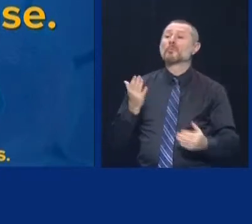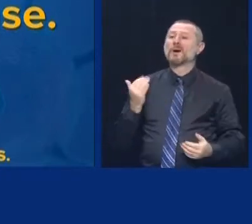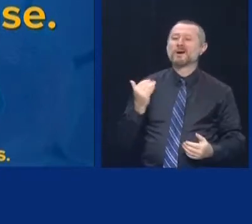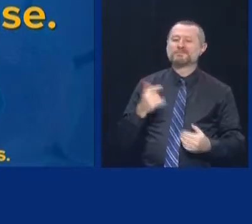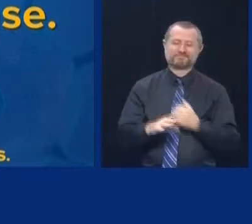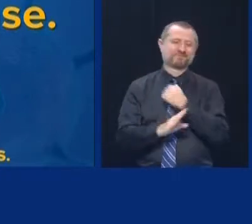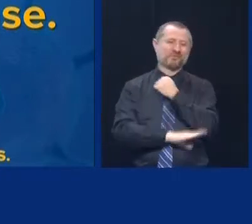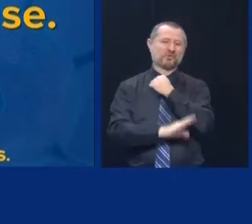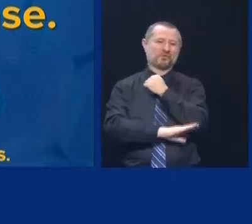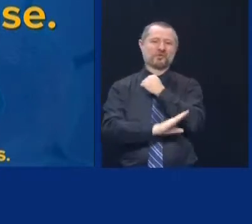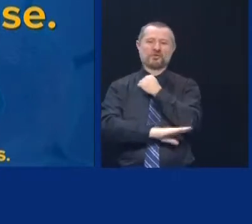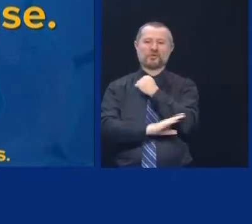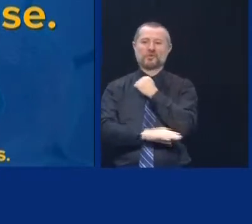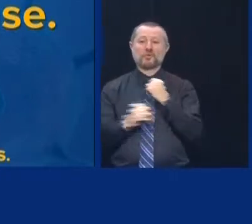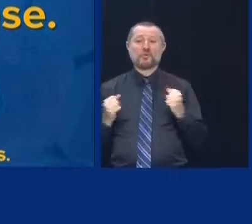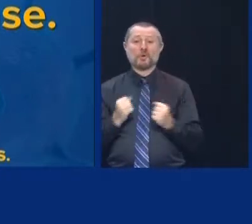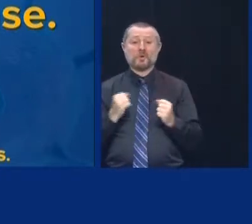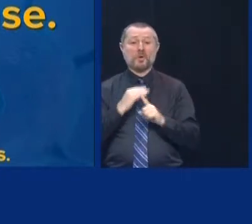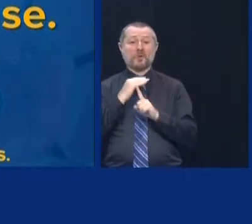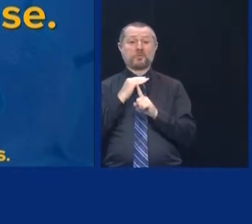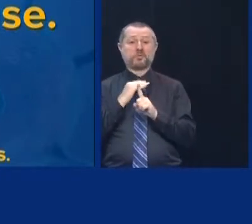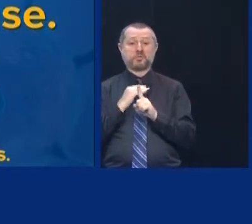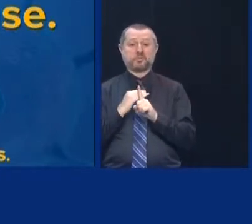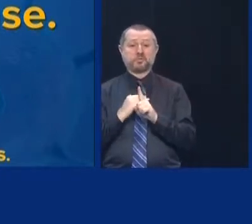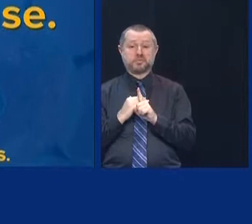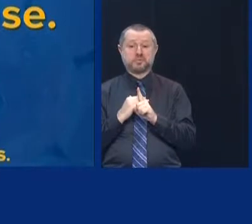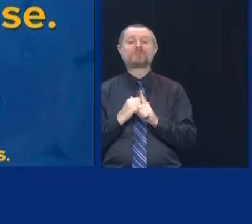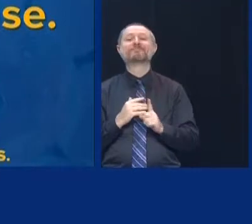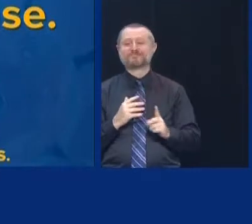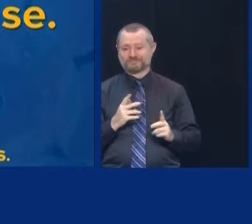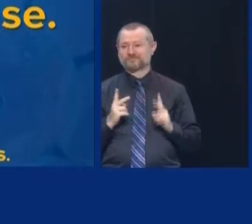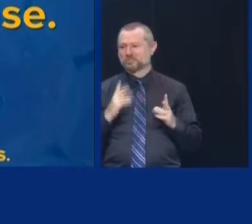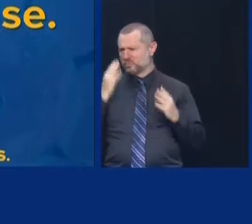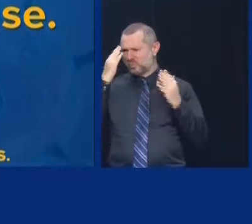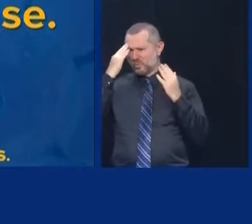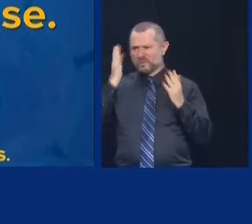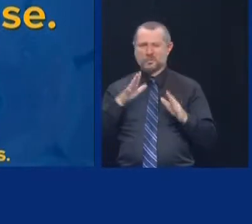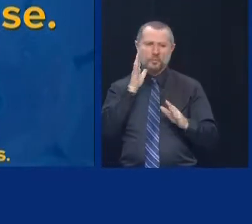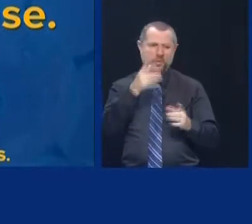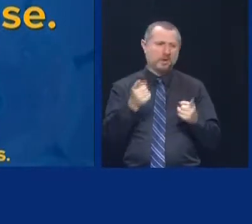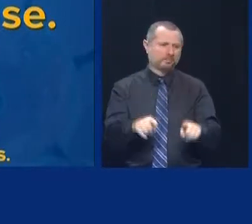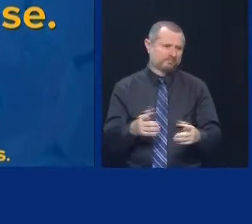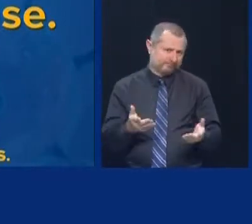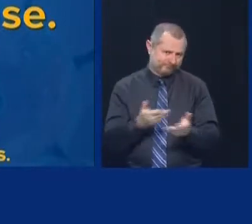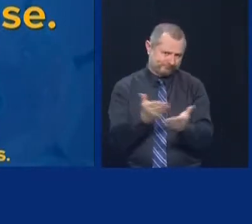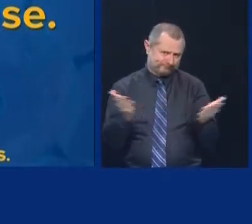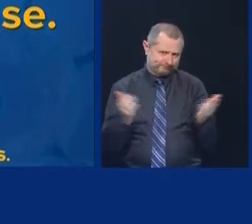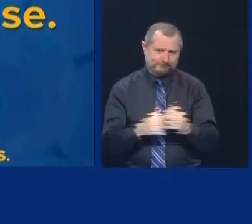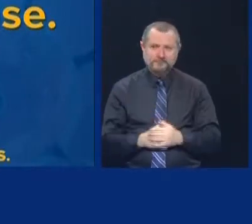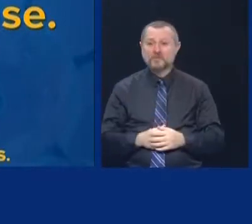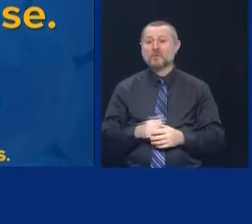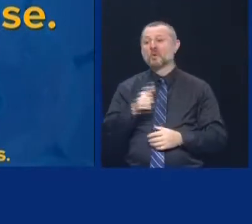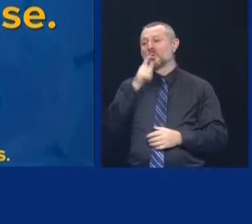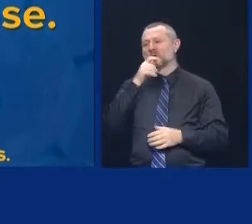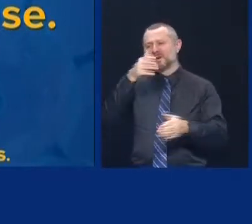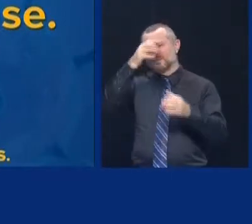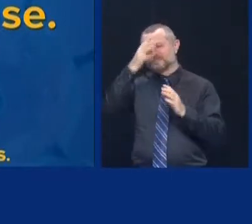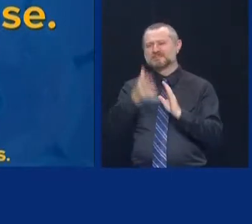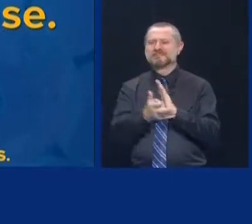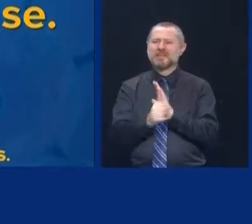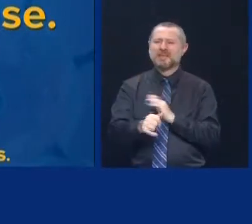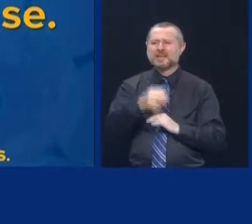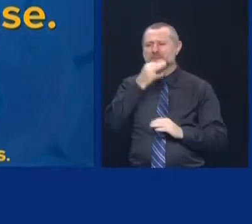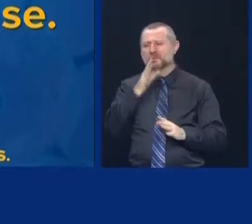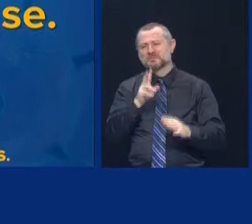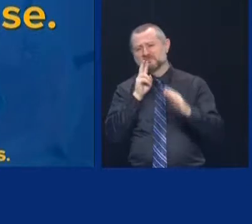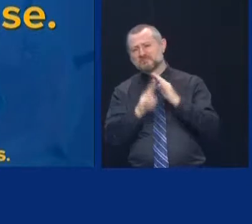the fall because that's what was diagnosed. All the experts said you get into the fall,